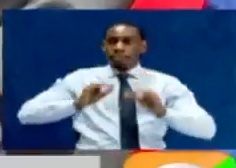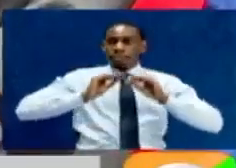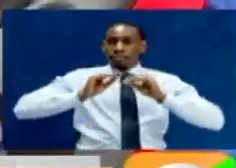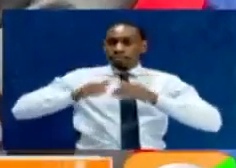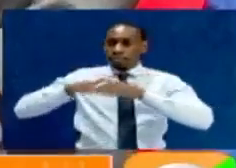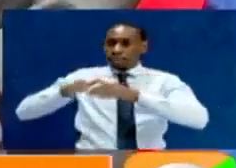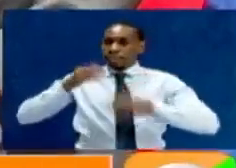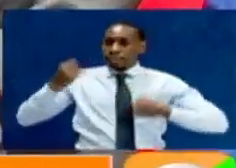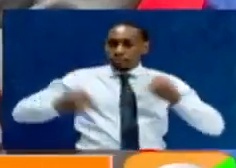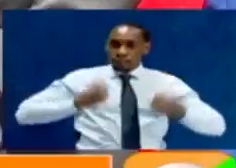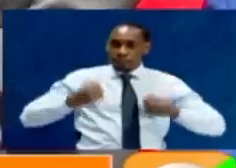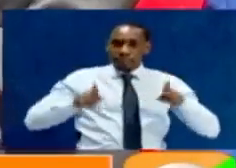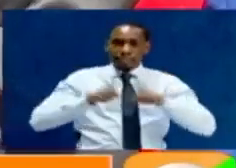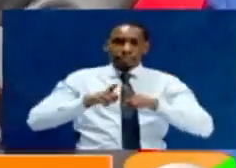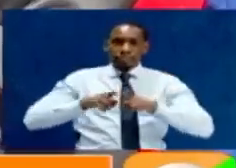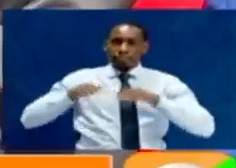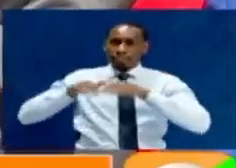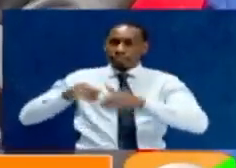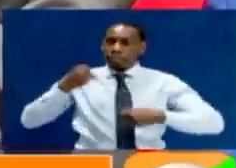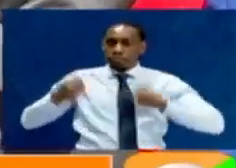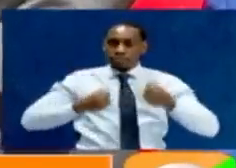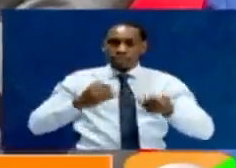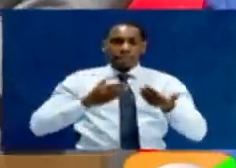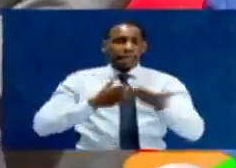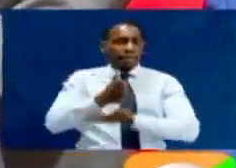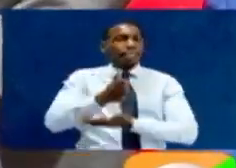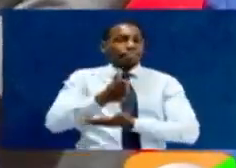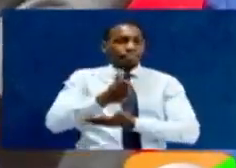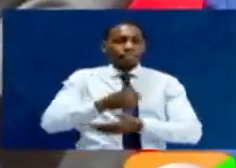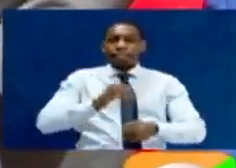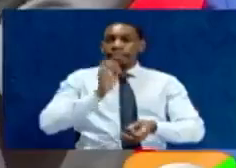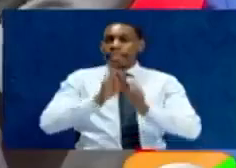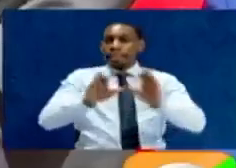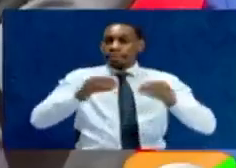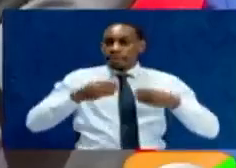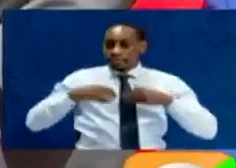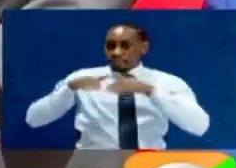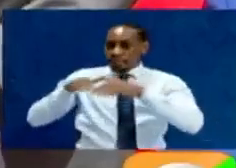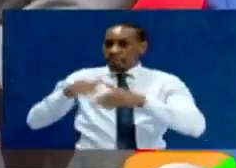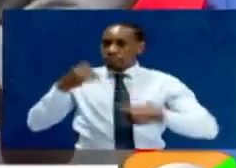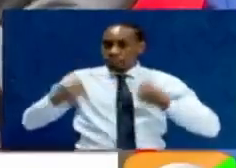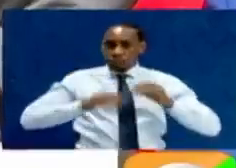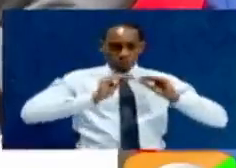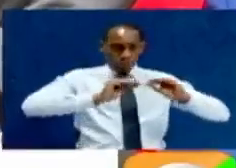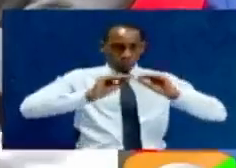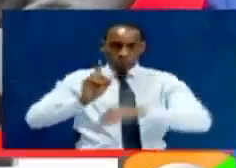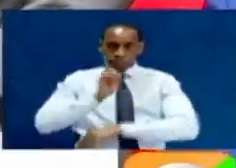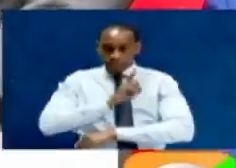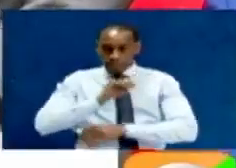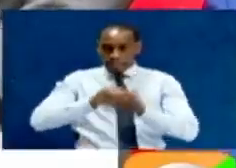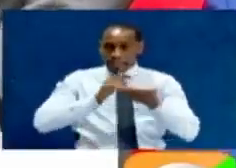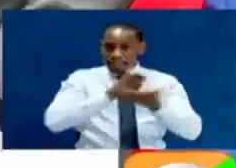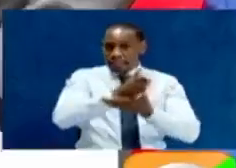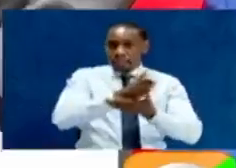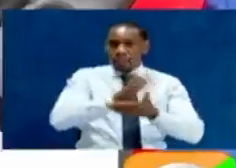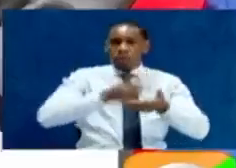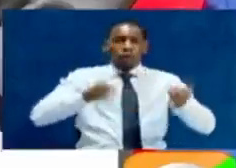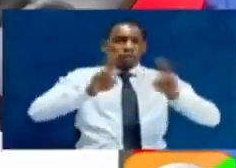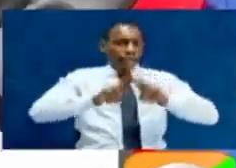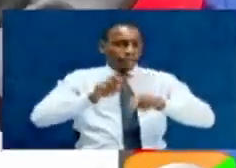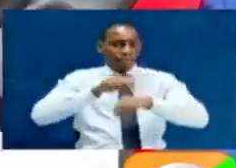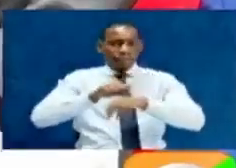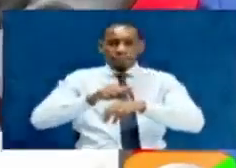pleasure and that sexual pleasure is a right. If we allow sexual pleasure to be taught as a right, what